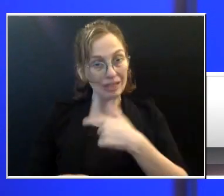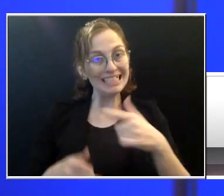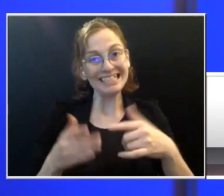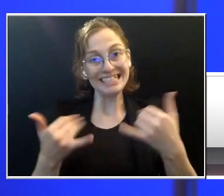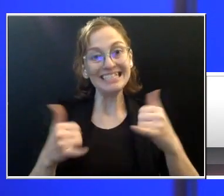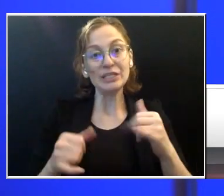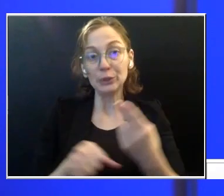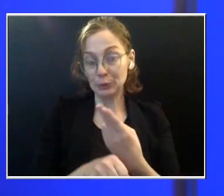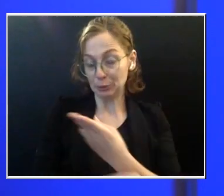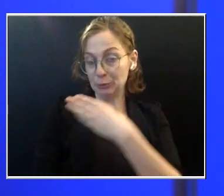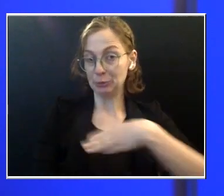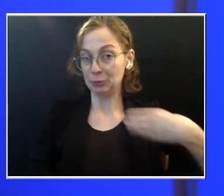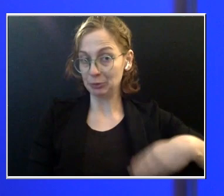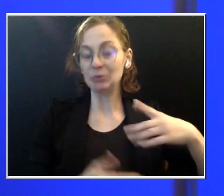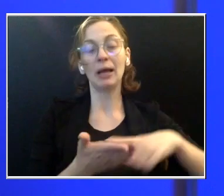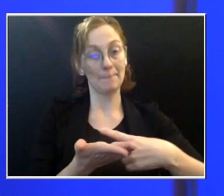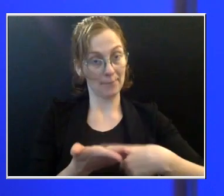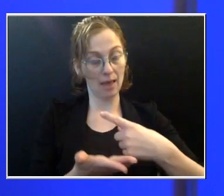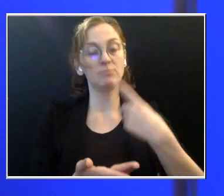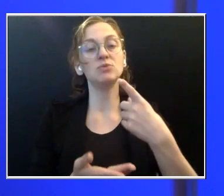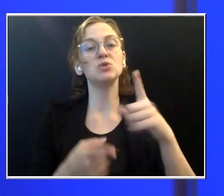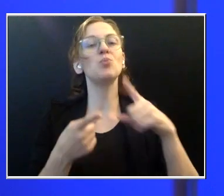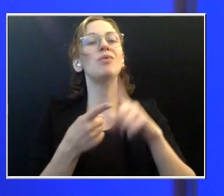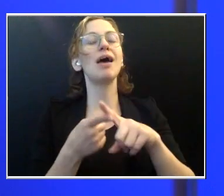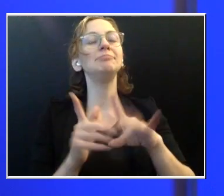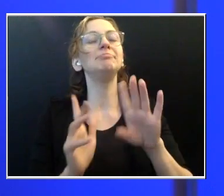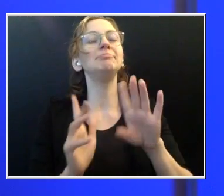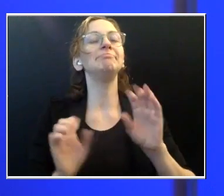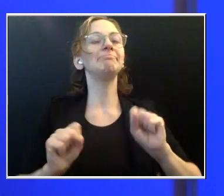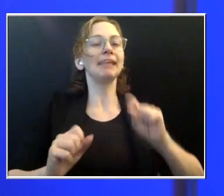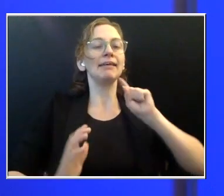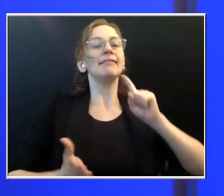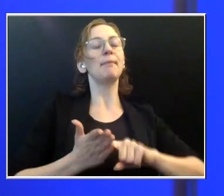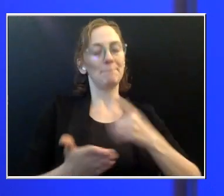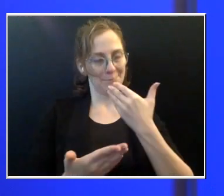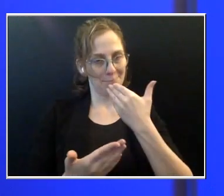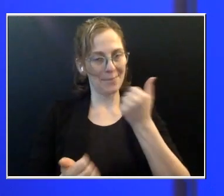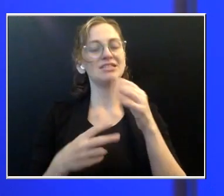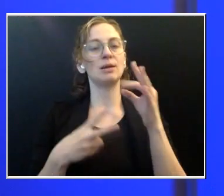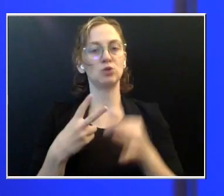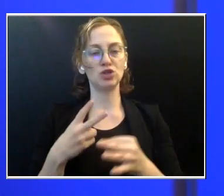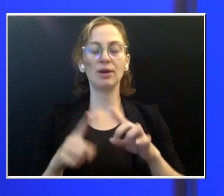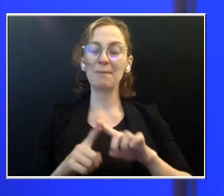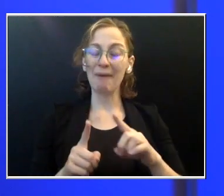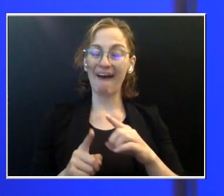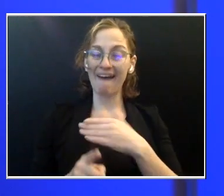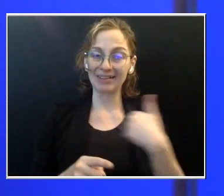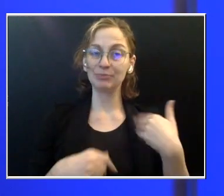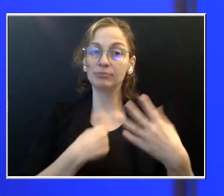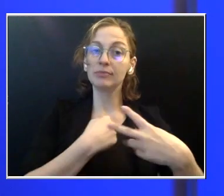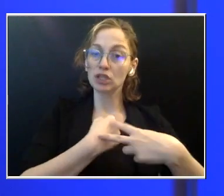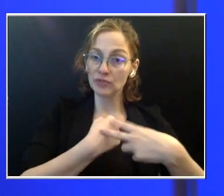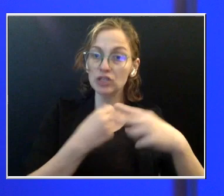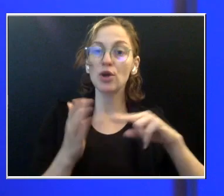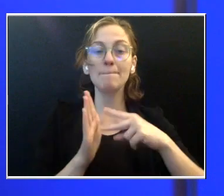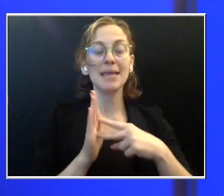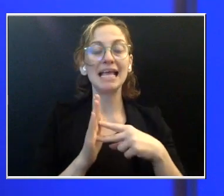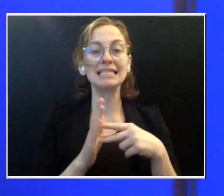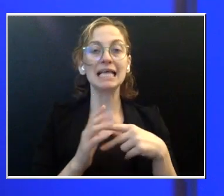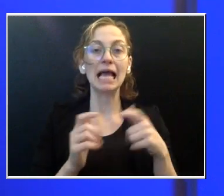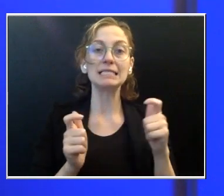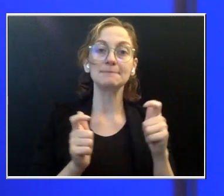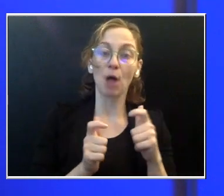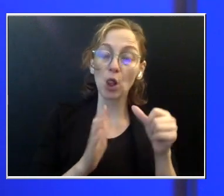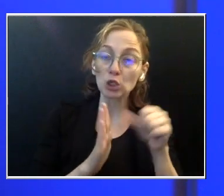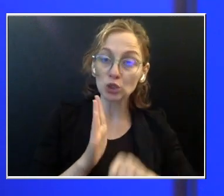But breast conservation allows women to have a much smaller surgery, a much faster recovery, and to keep their breast, which is both